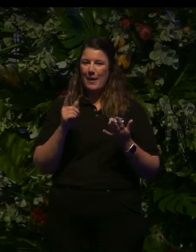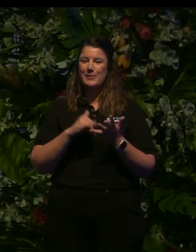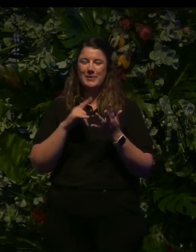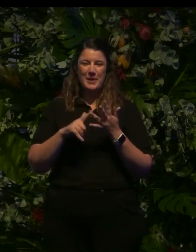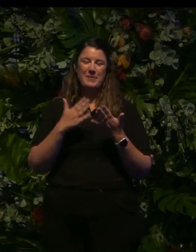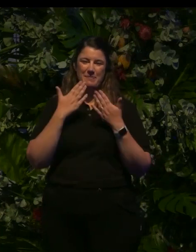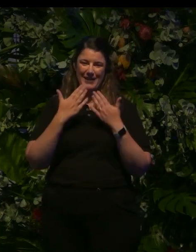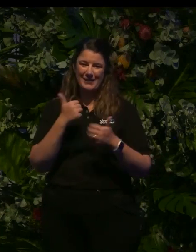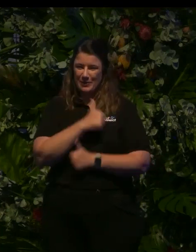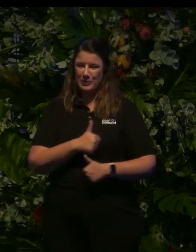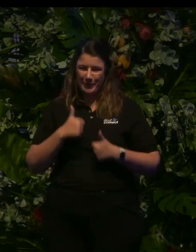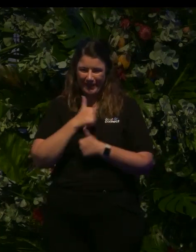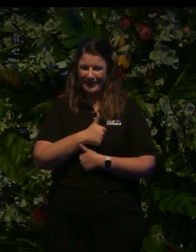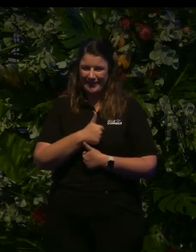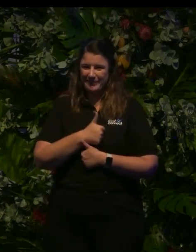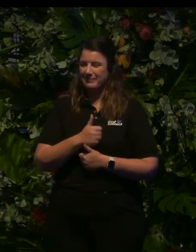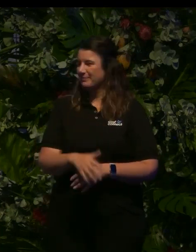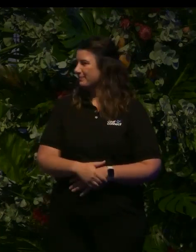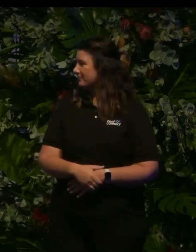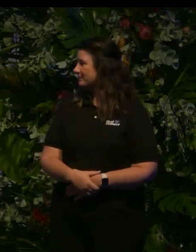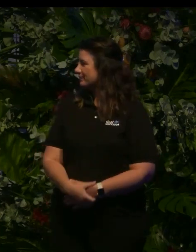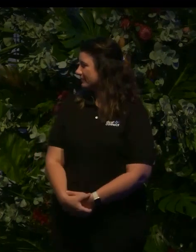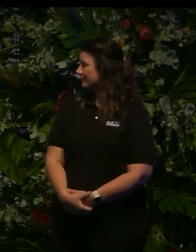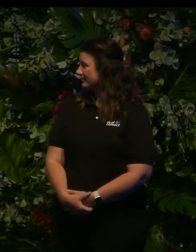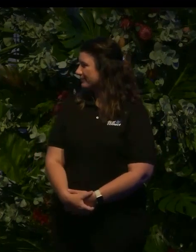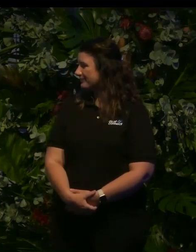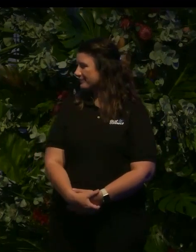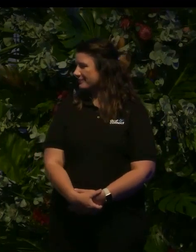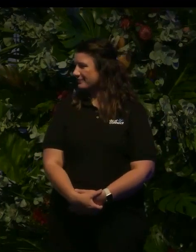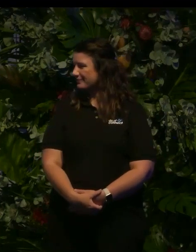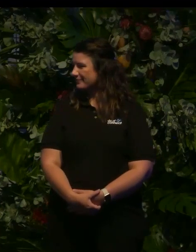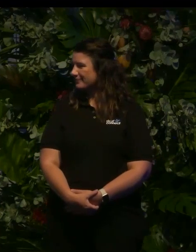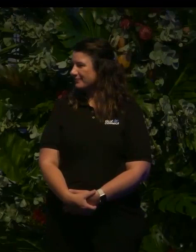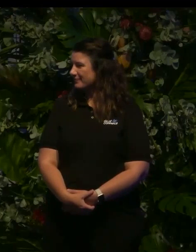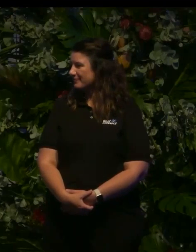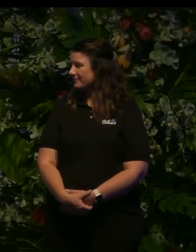do enjoy the panel. Thank you. Thank you.